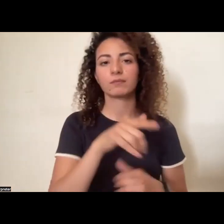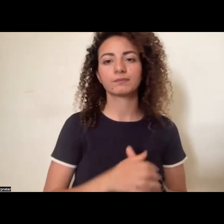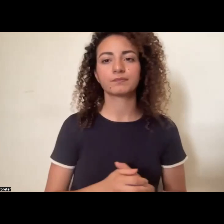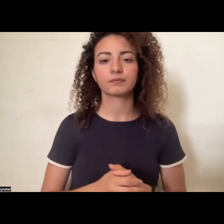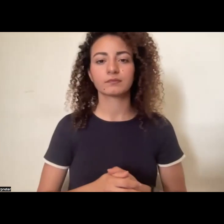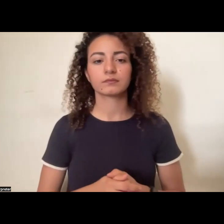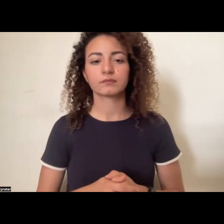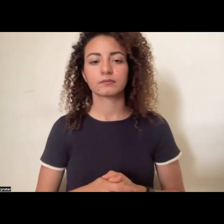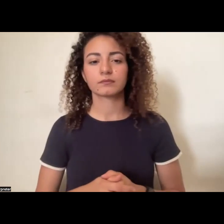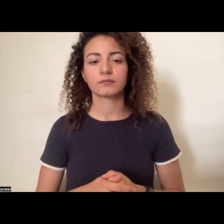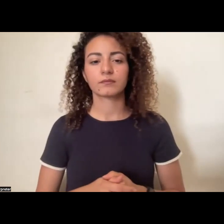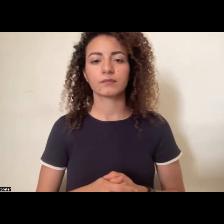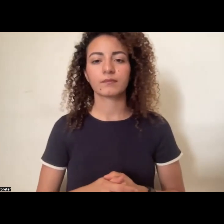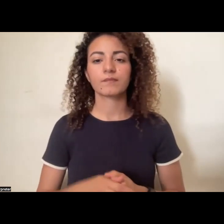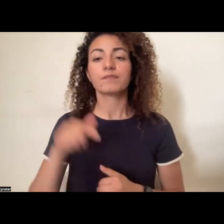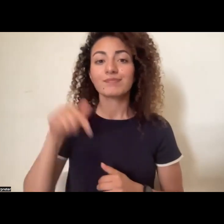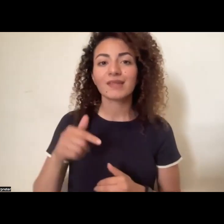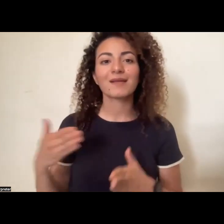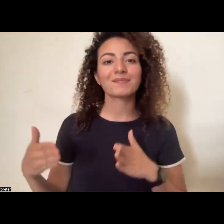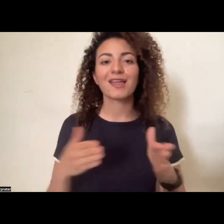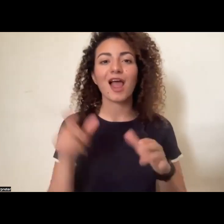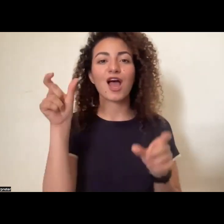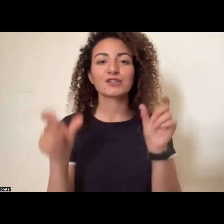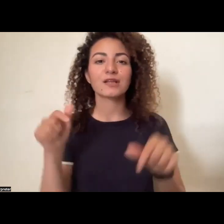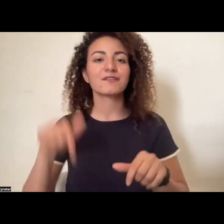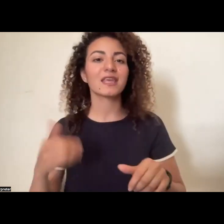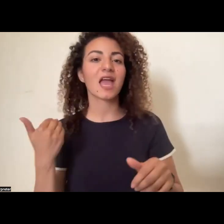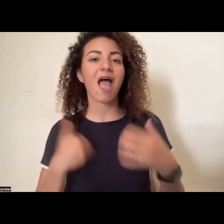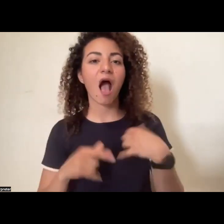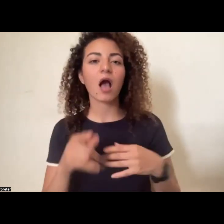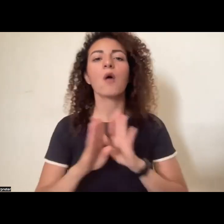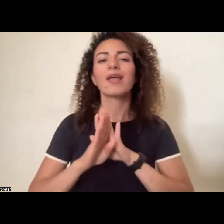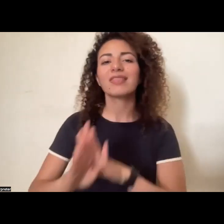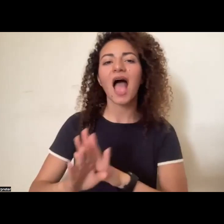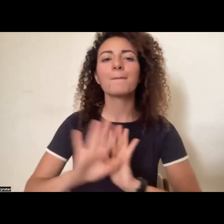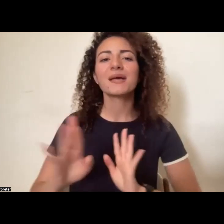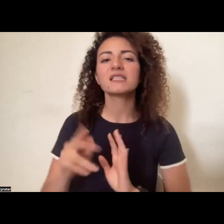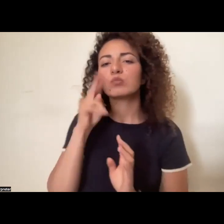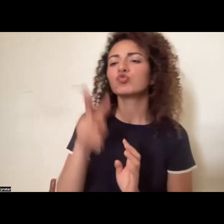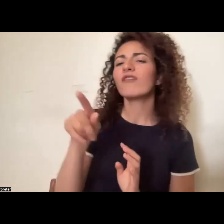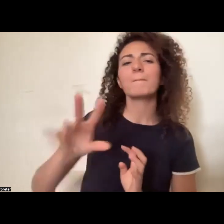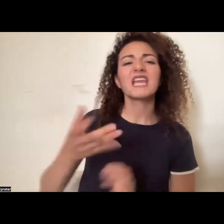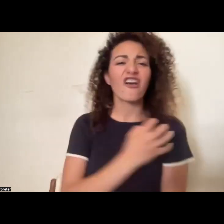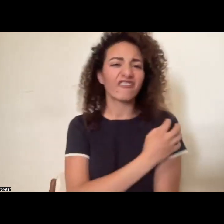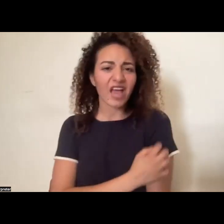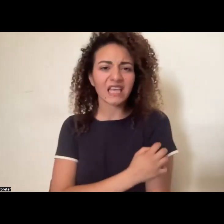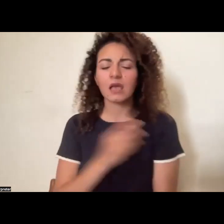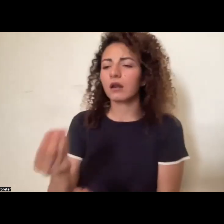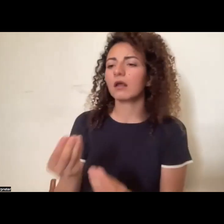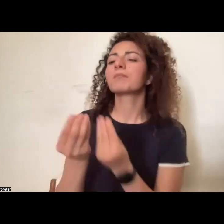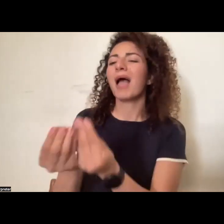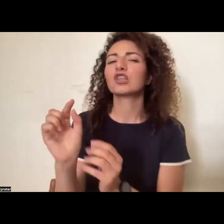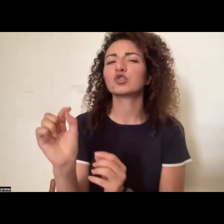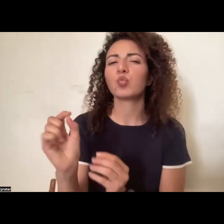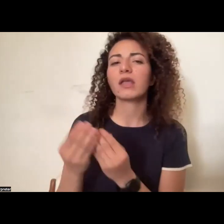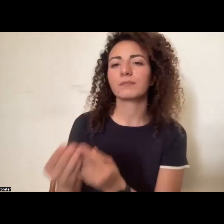been the way people with disabilities have been supported in Lebanon through poverty targeting. The poverty targeting is very